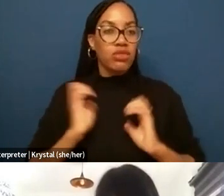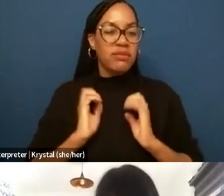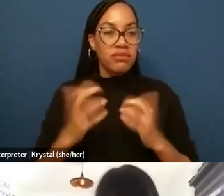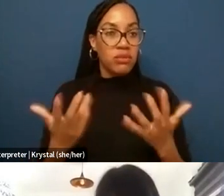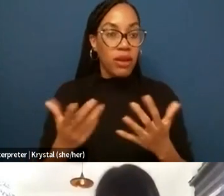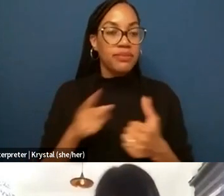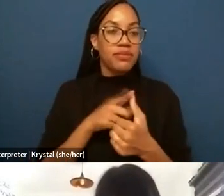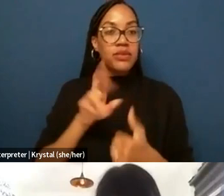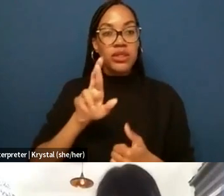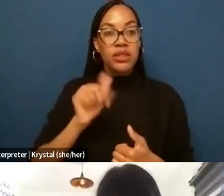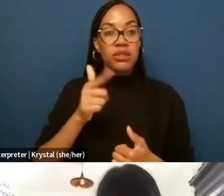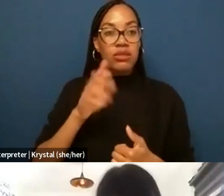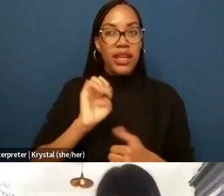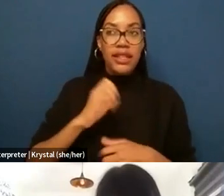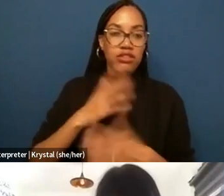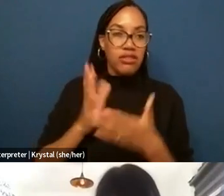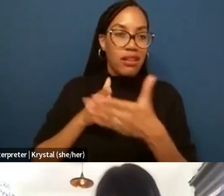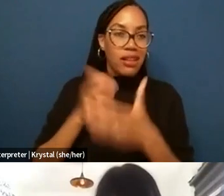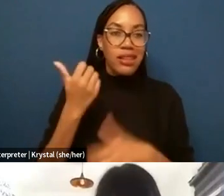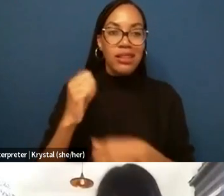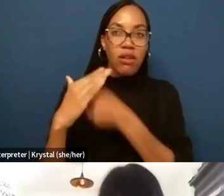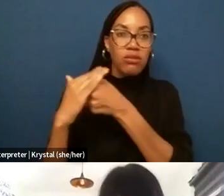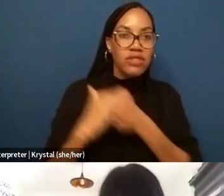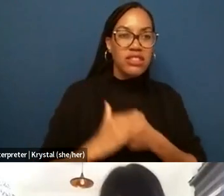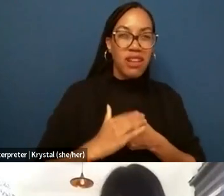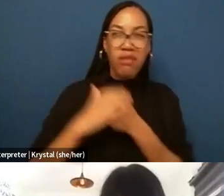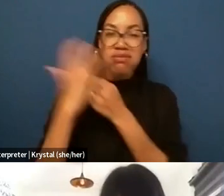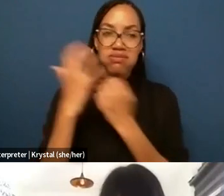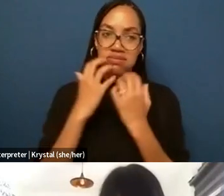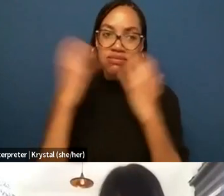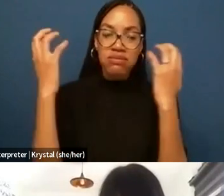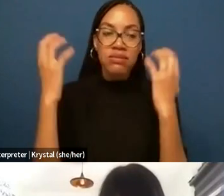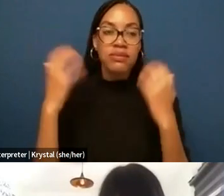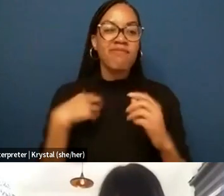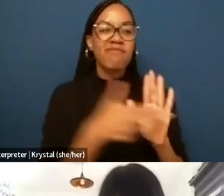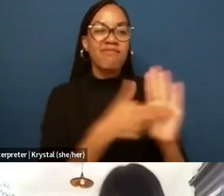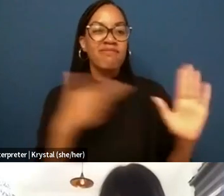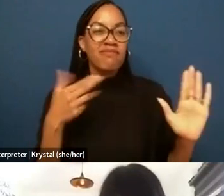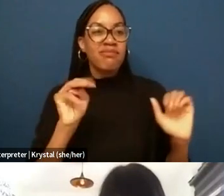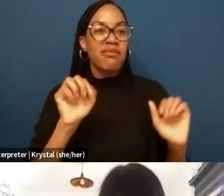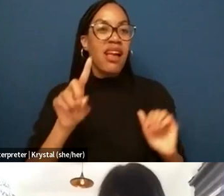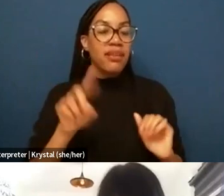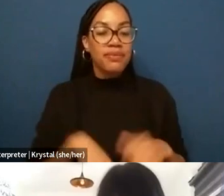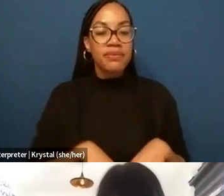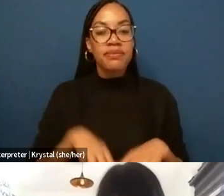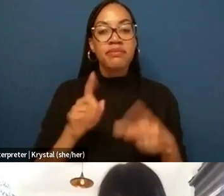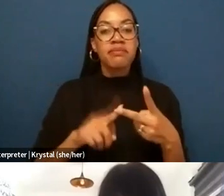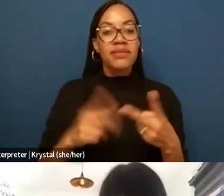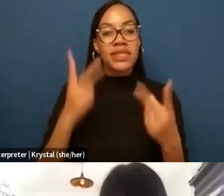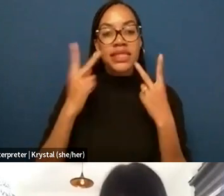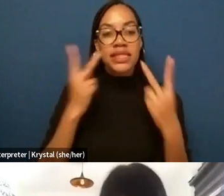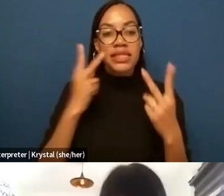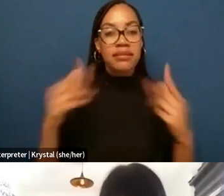oppression, feel the pain of the earth and speak to that pain, engage in behaviors that are